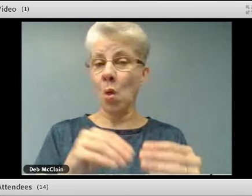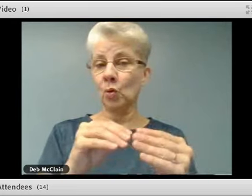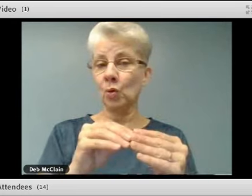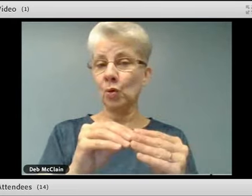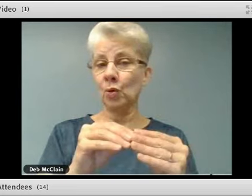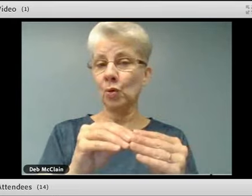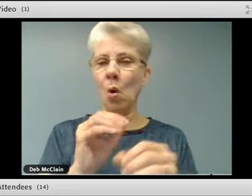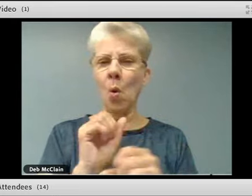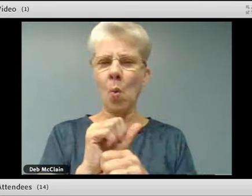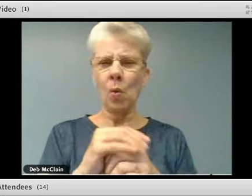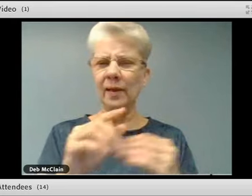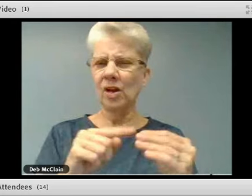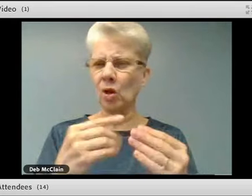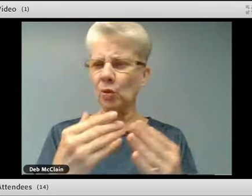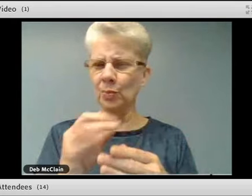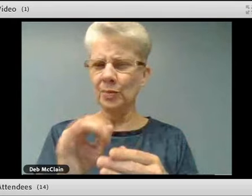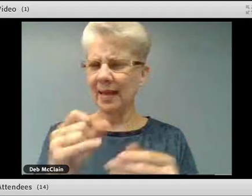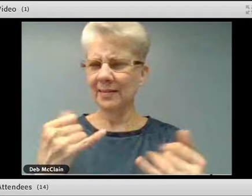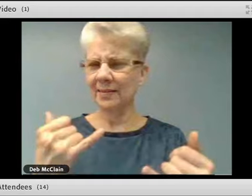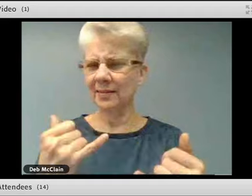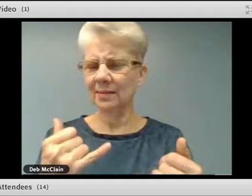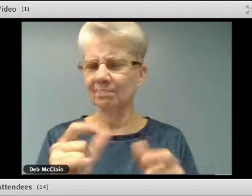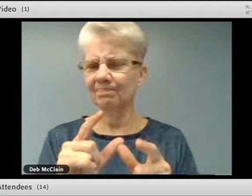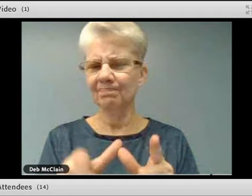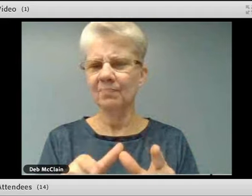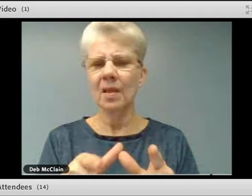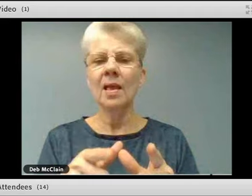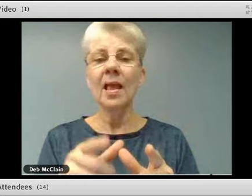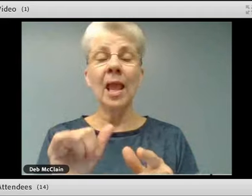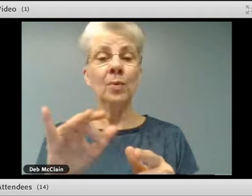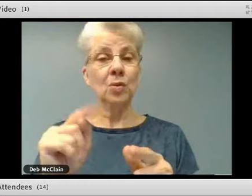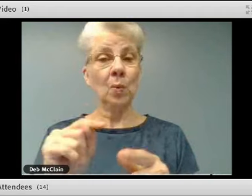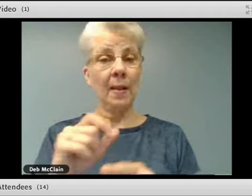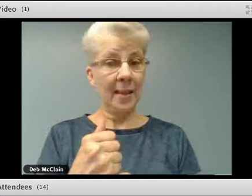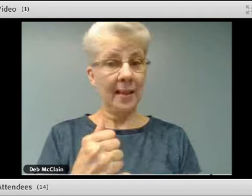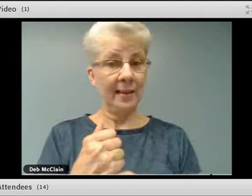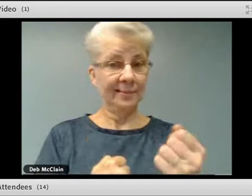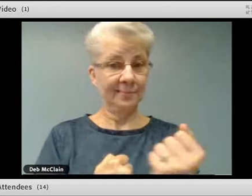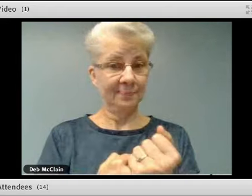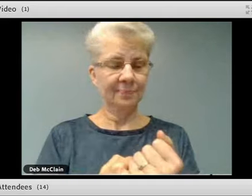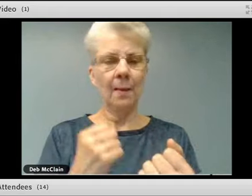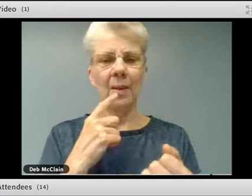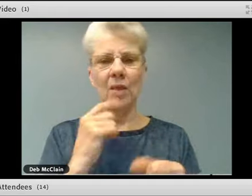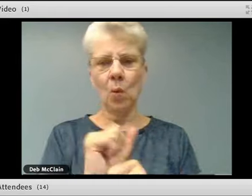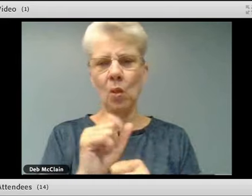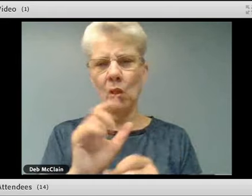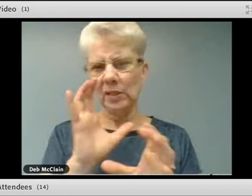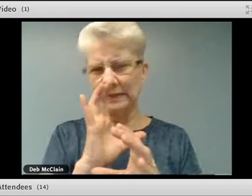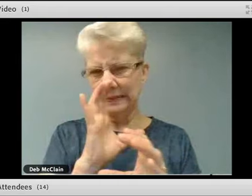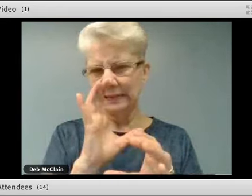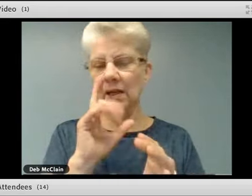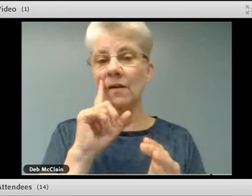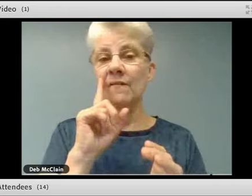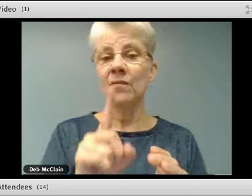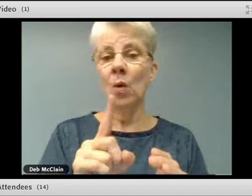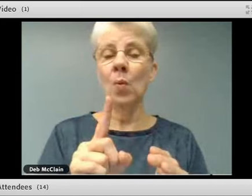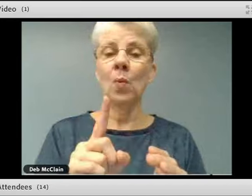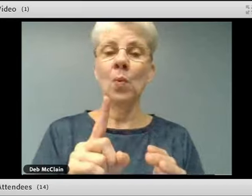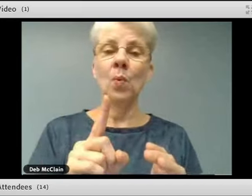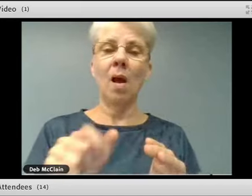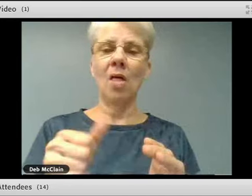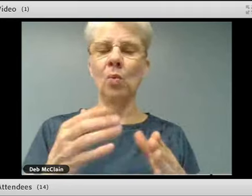sets. The work was grant-based, but they are looking into other ways